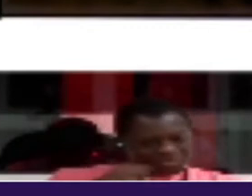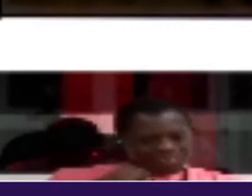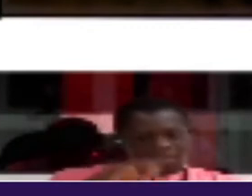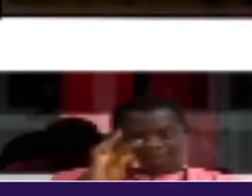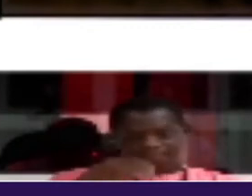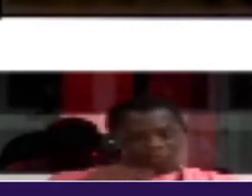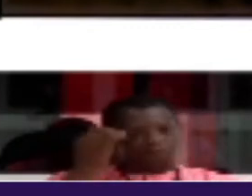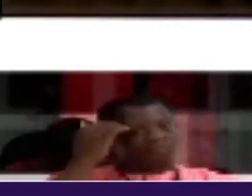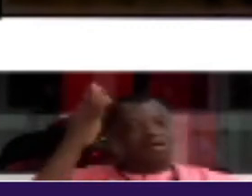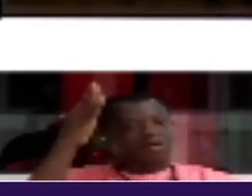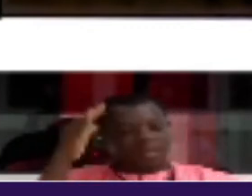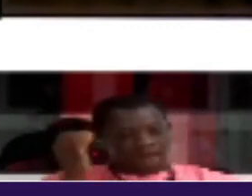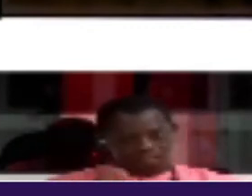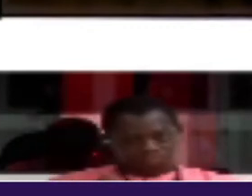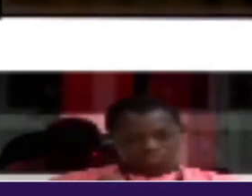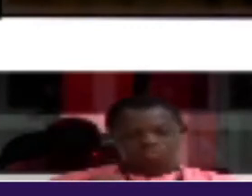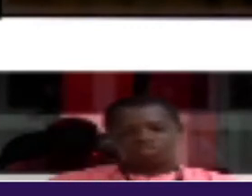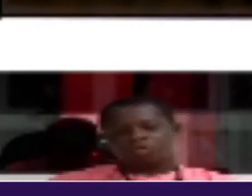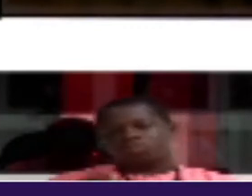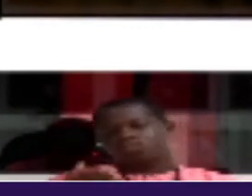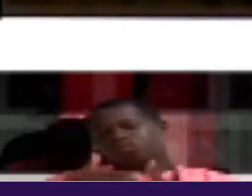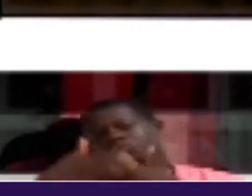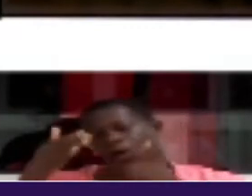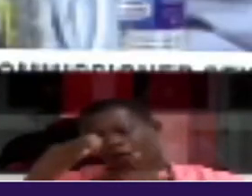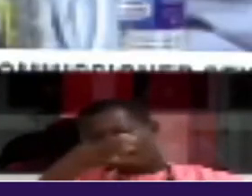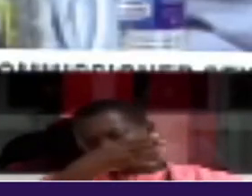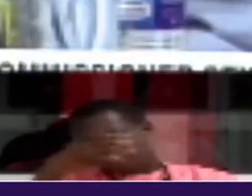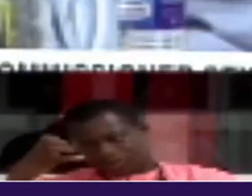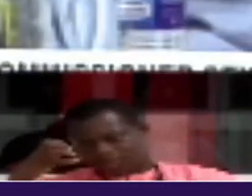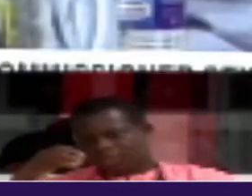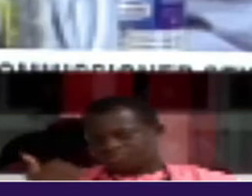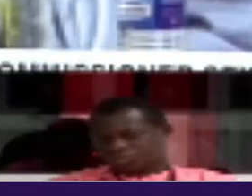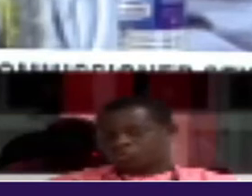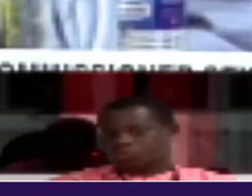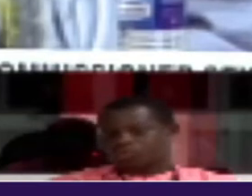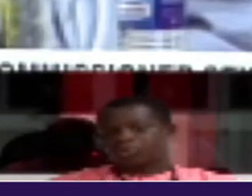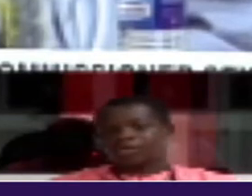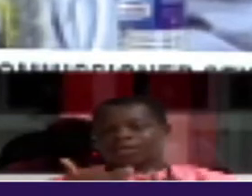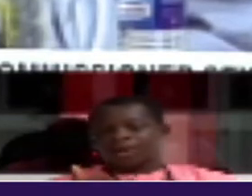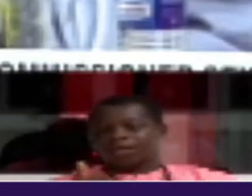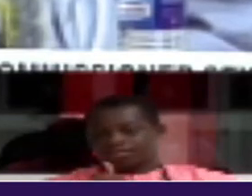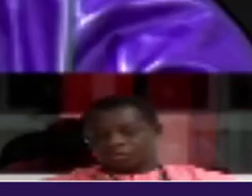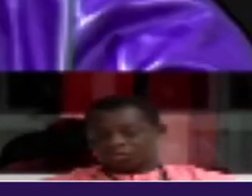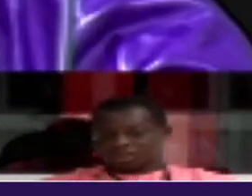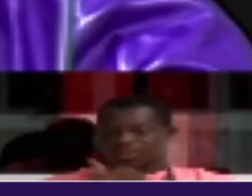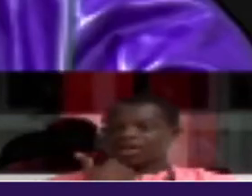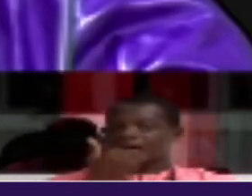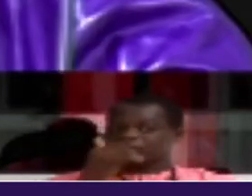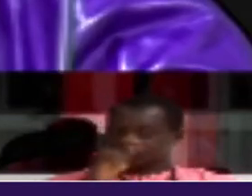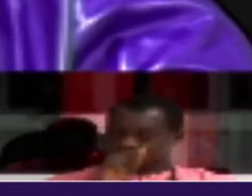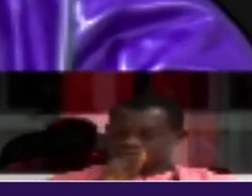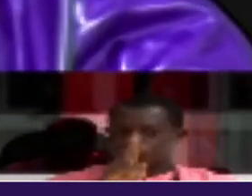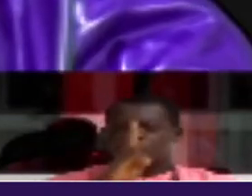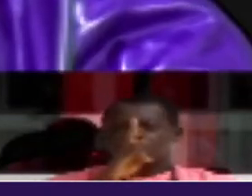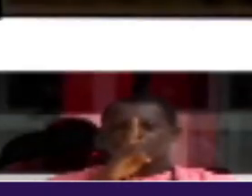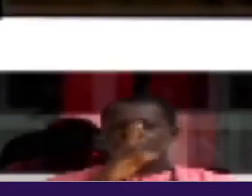40 people. Almost 40 people. Or more. Okay, let me ask you, who conducted